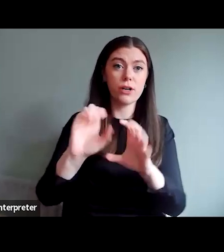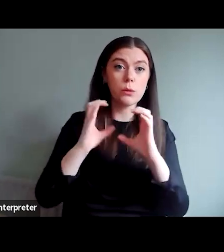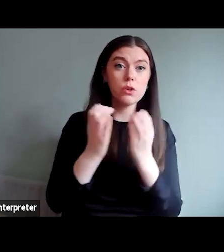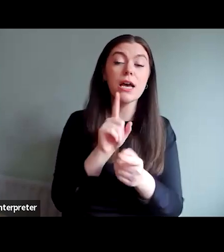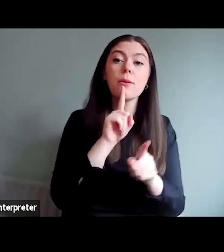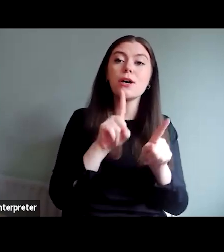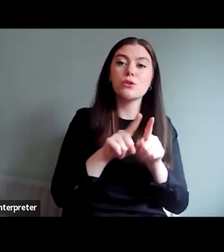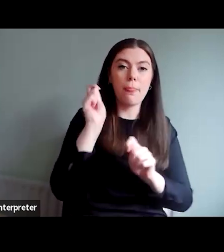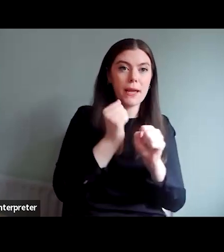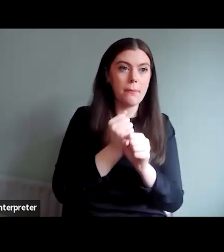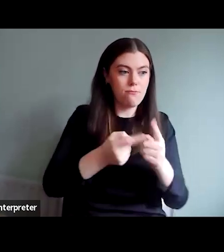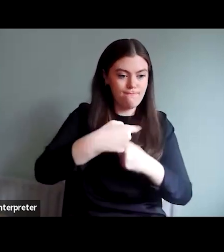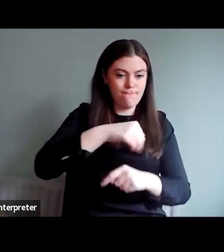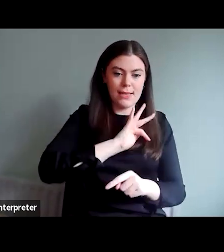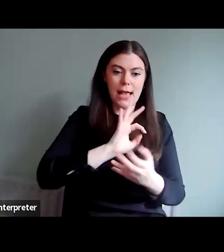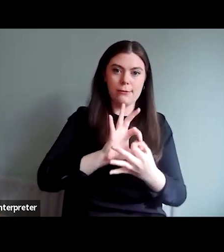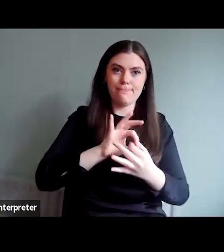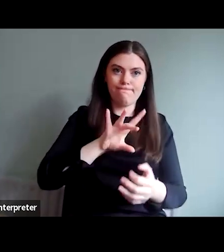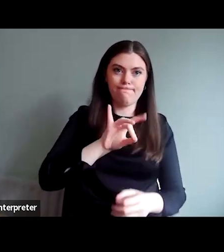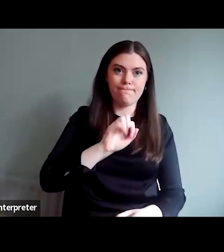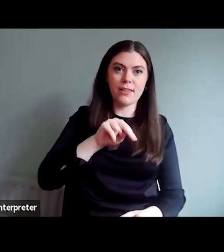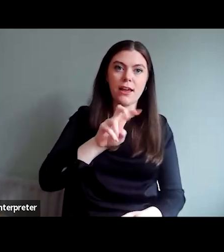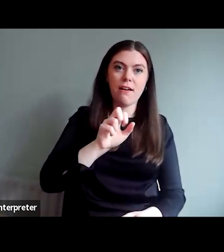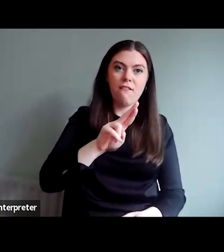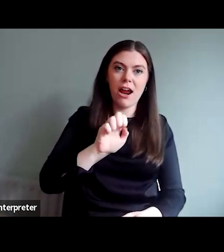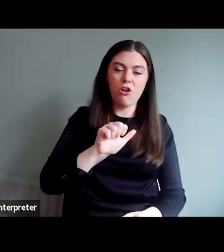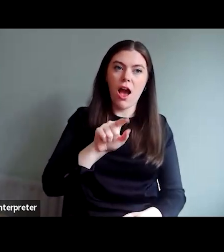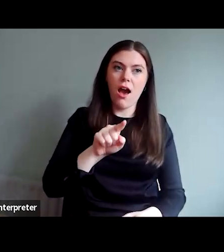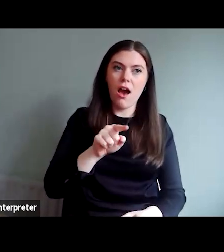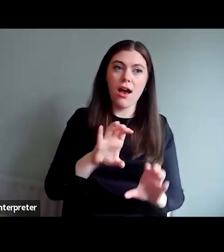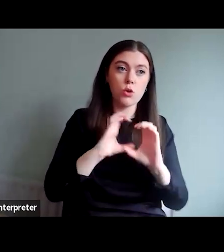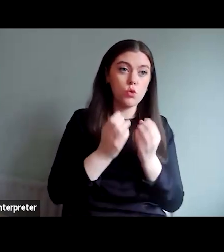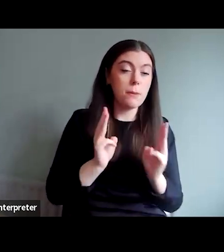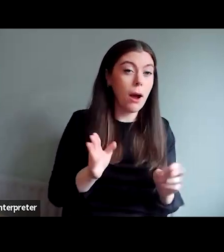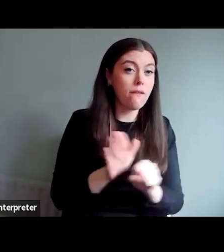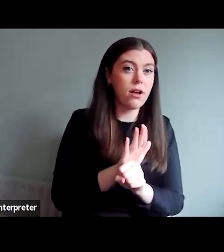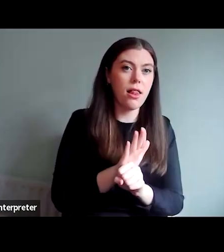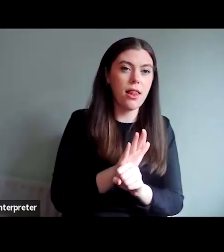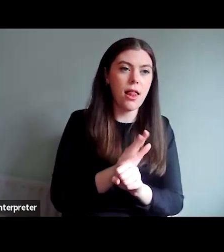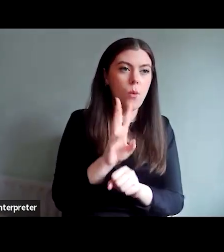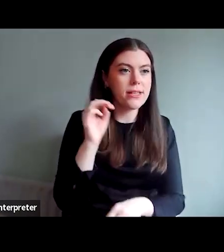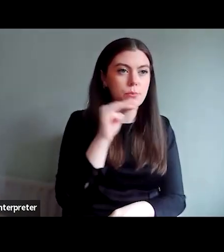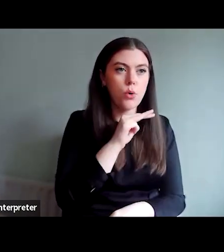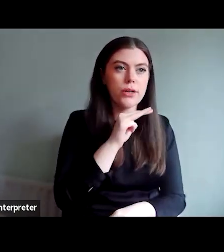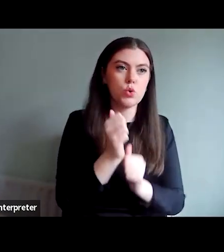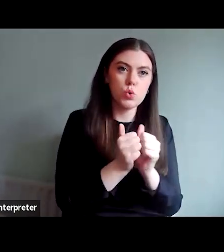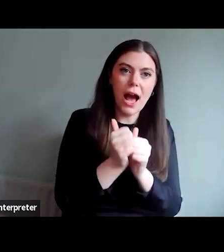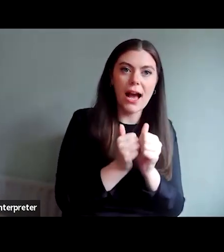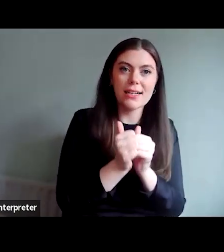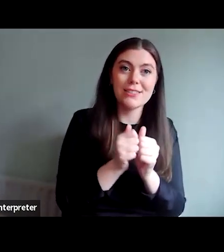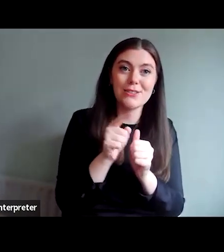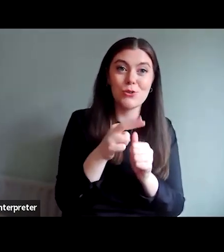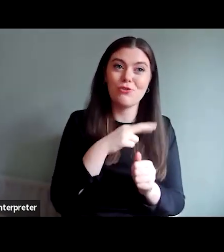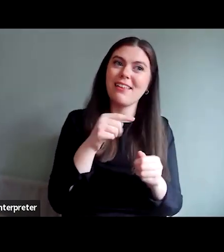of community and the importance of acting collectively, and again, as a springboard for future action.